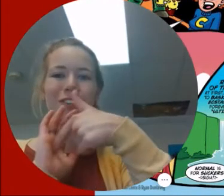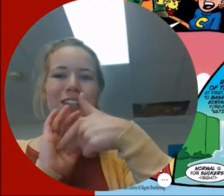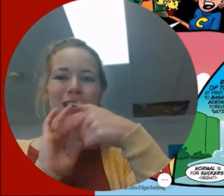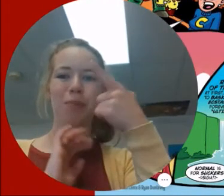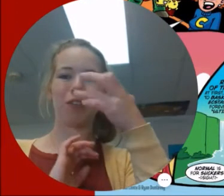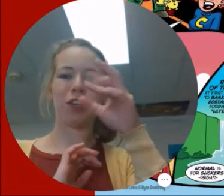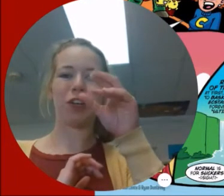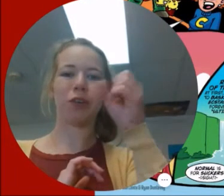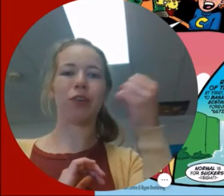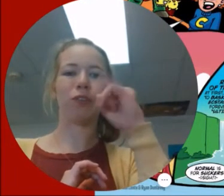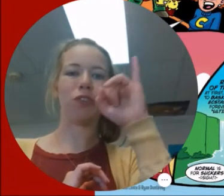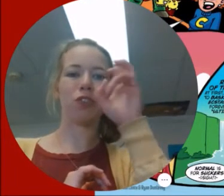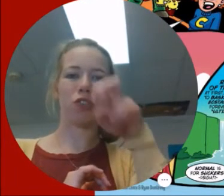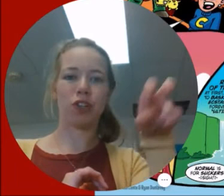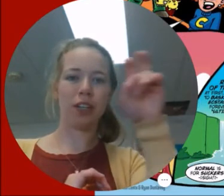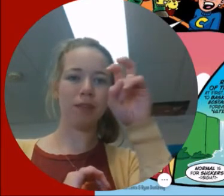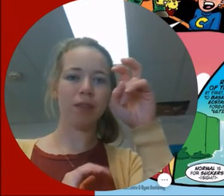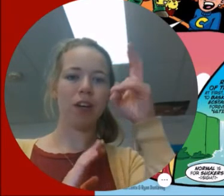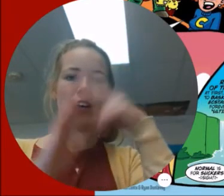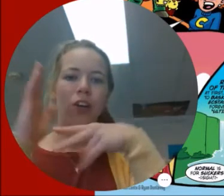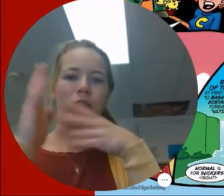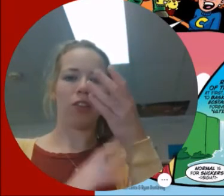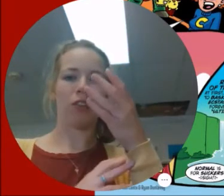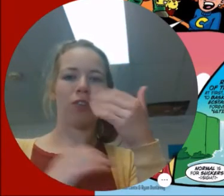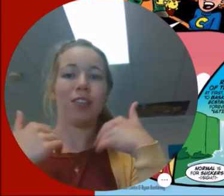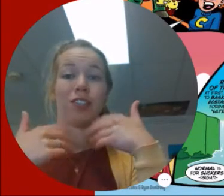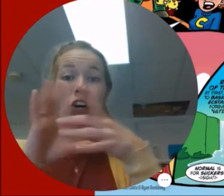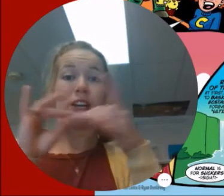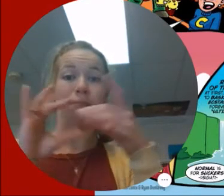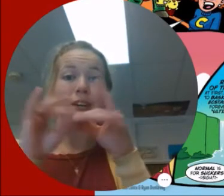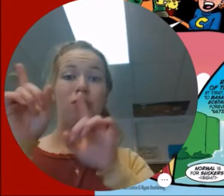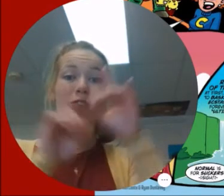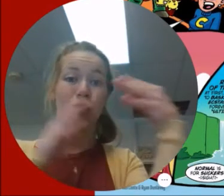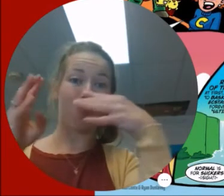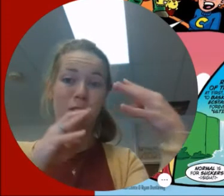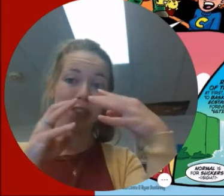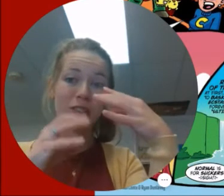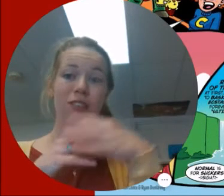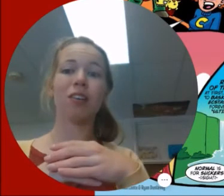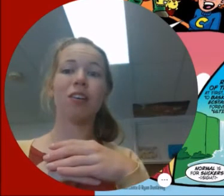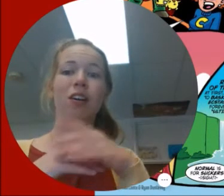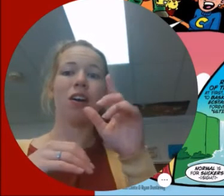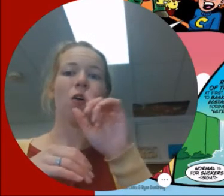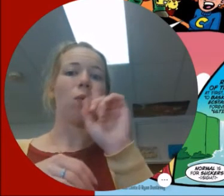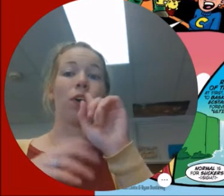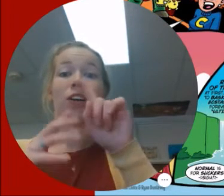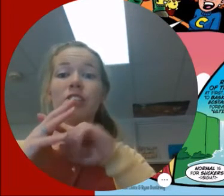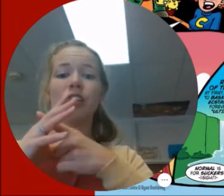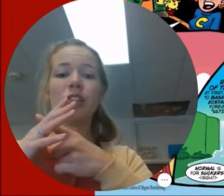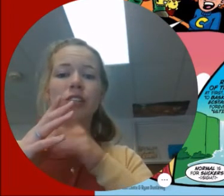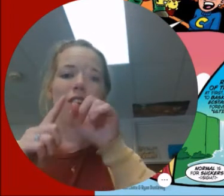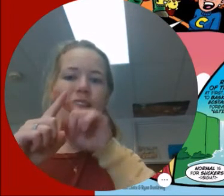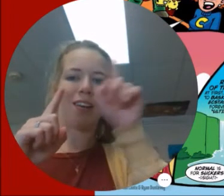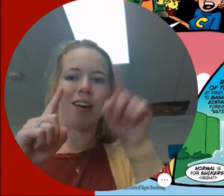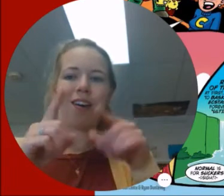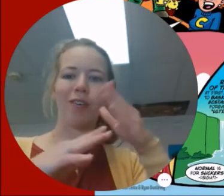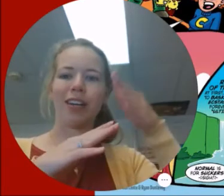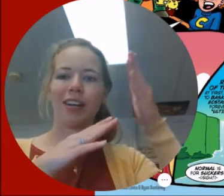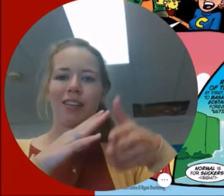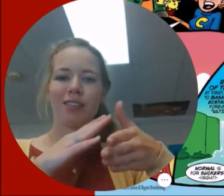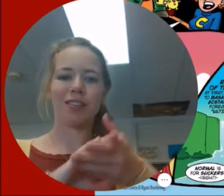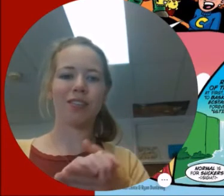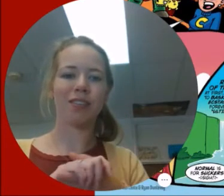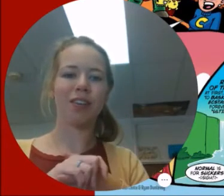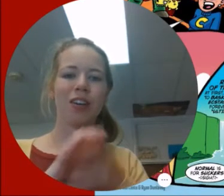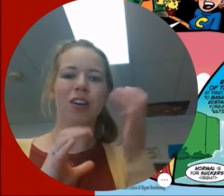Here's another example of the hero's journey. You can read through it. It's talking about Star Wars, where it starts and then how